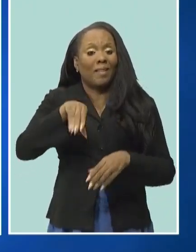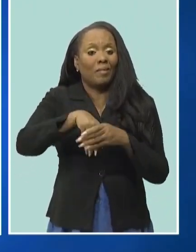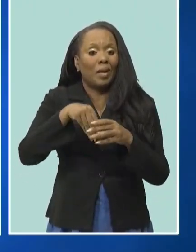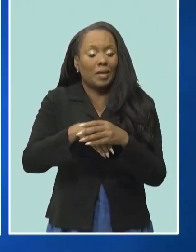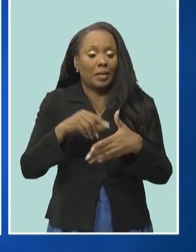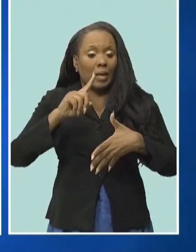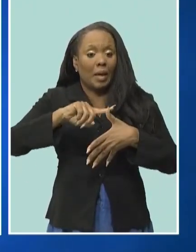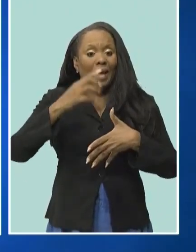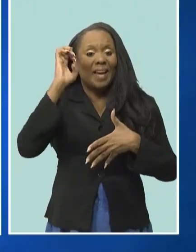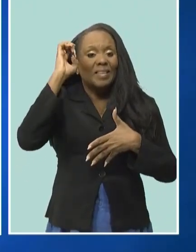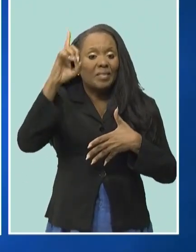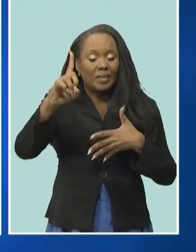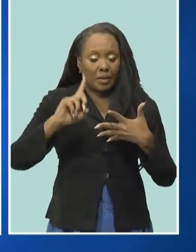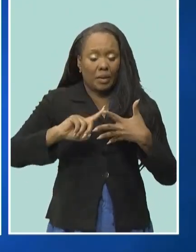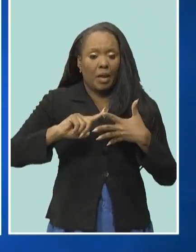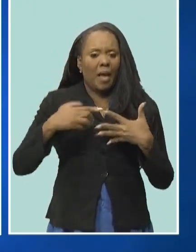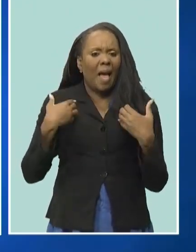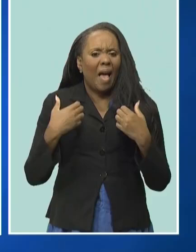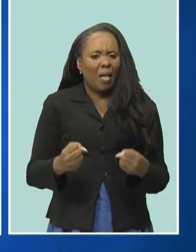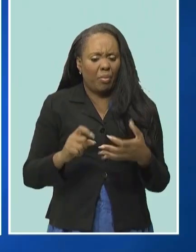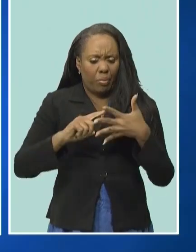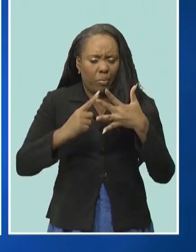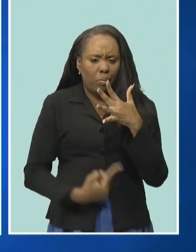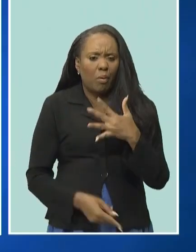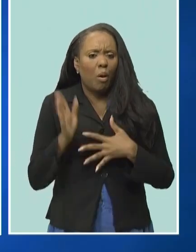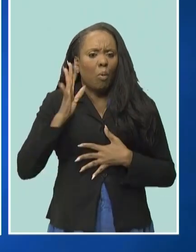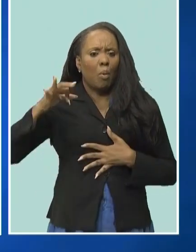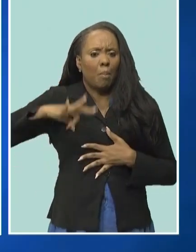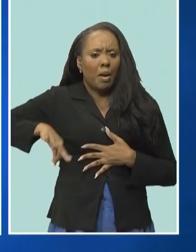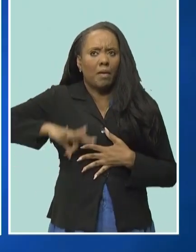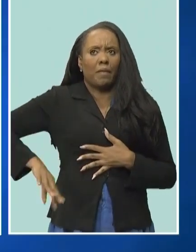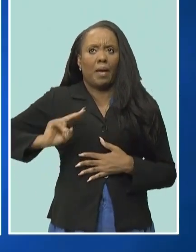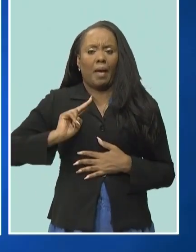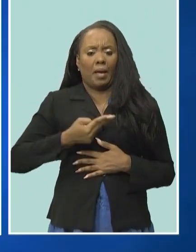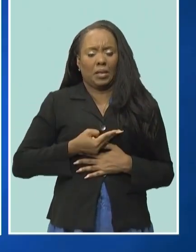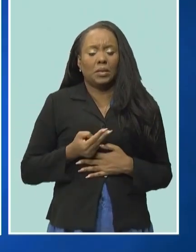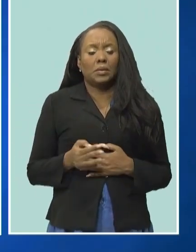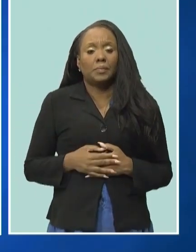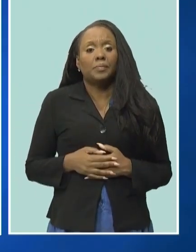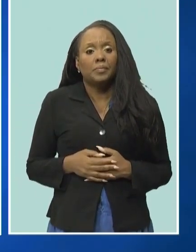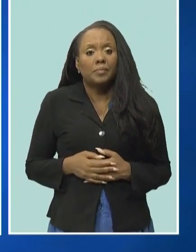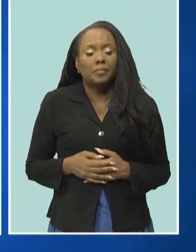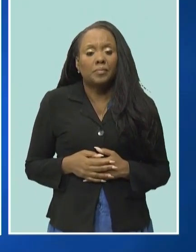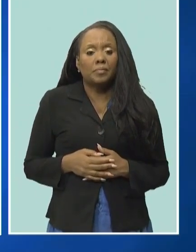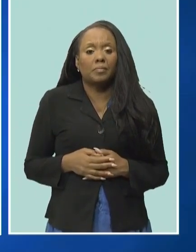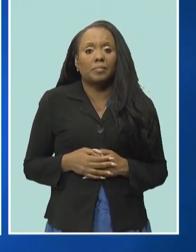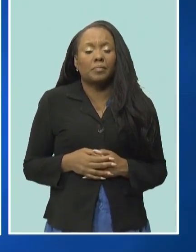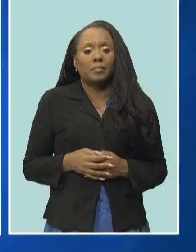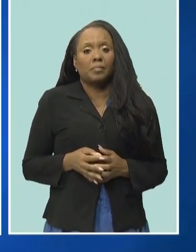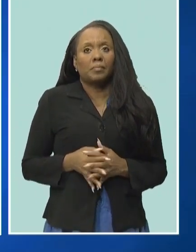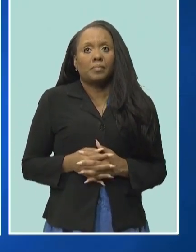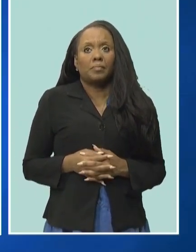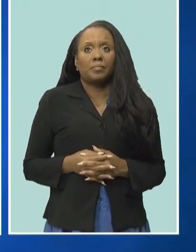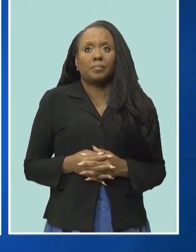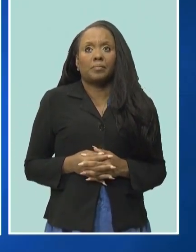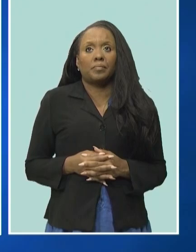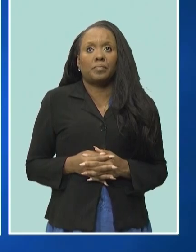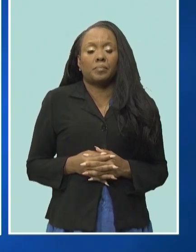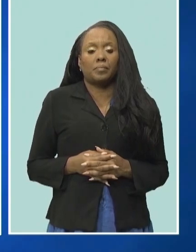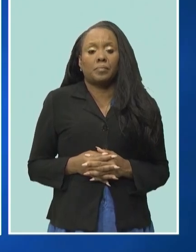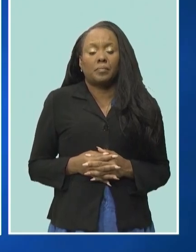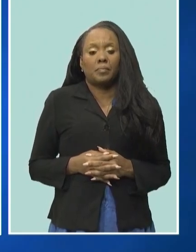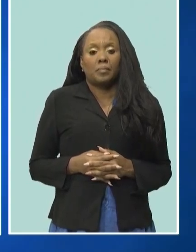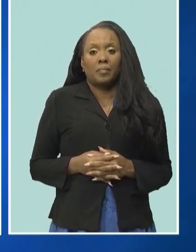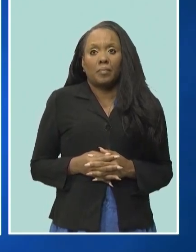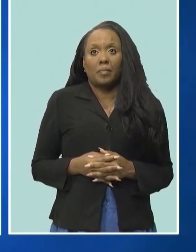health, and other areas that will benefit citizens. I can't bring back a country after social implosion